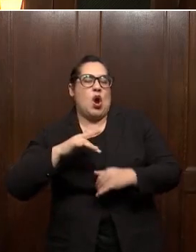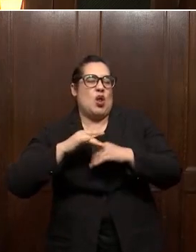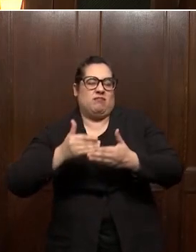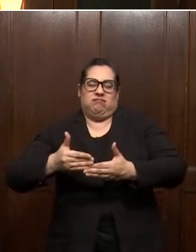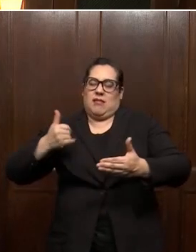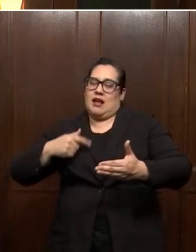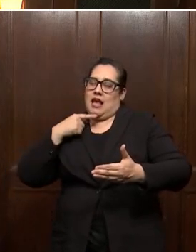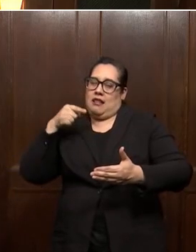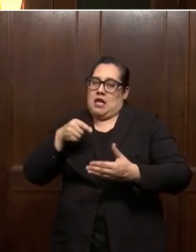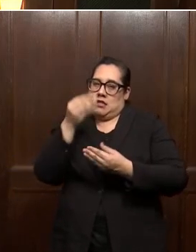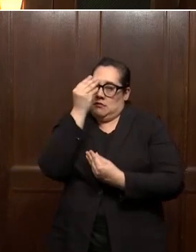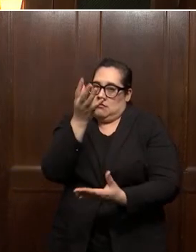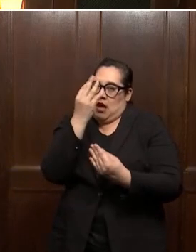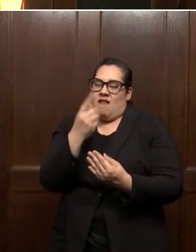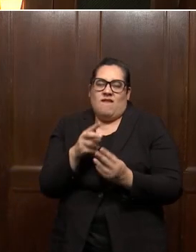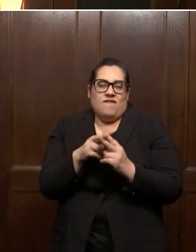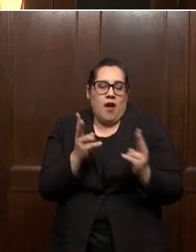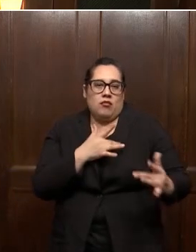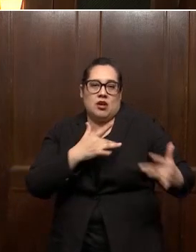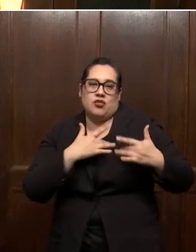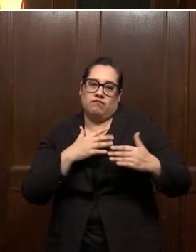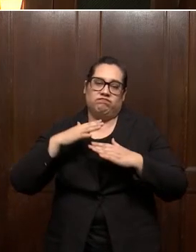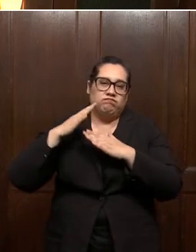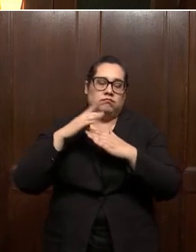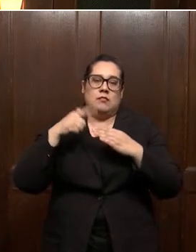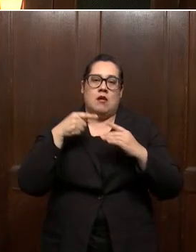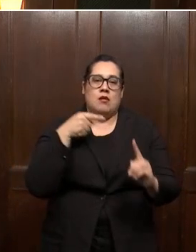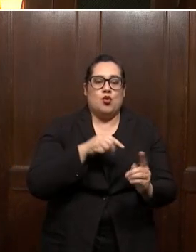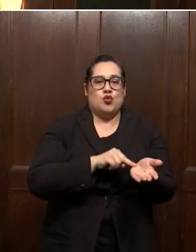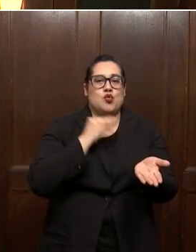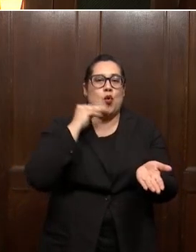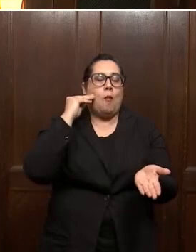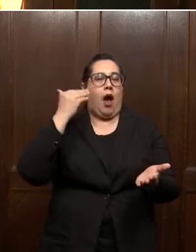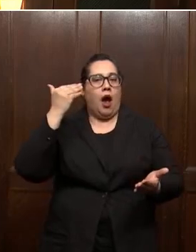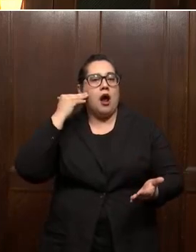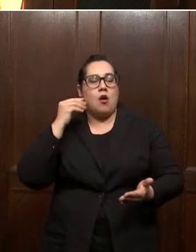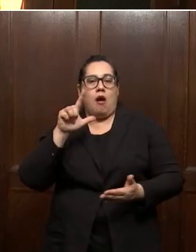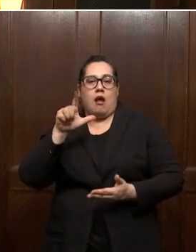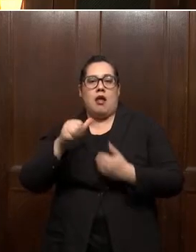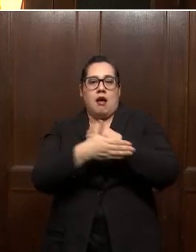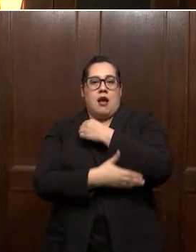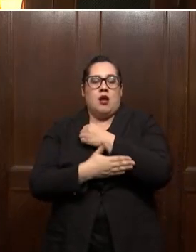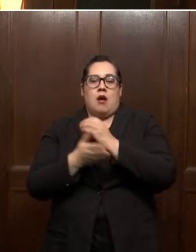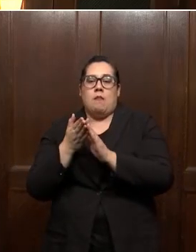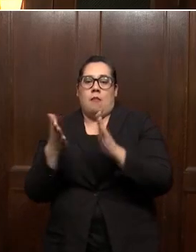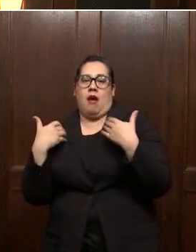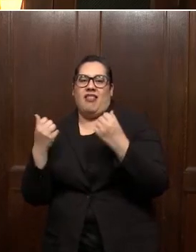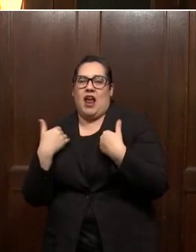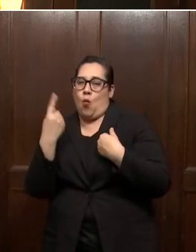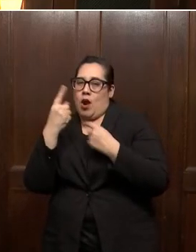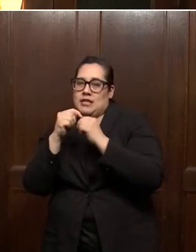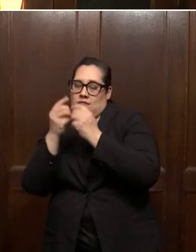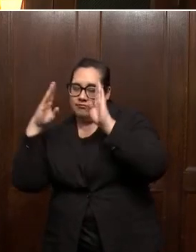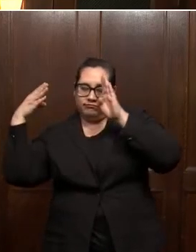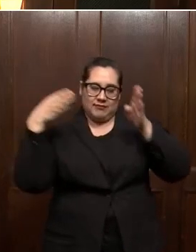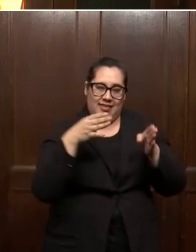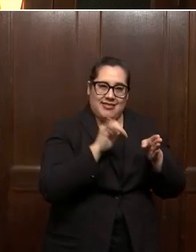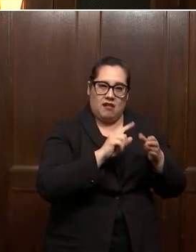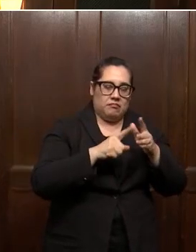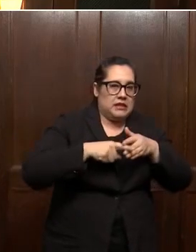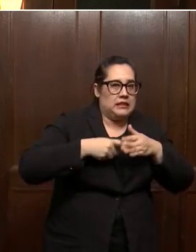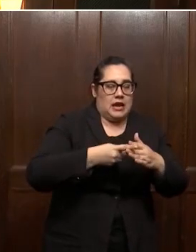briefings, I was very concerned about nursing homes. I know that the LA County Public Health had a team just on that at the beginning, and I talked